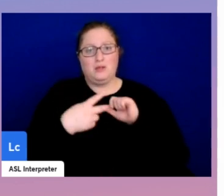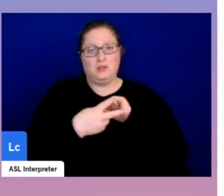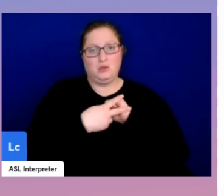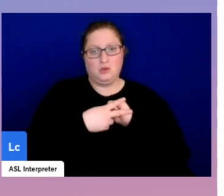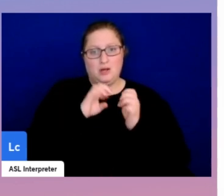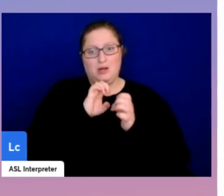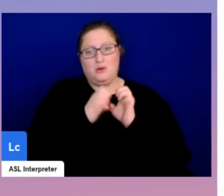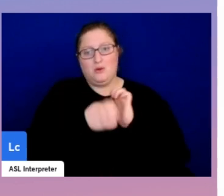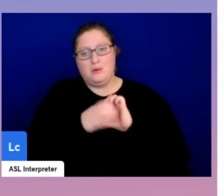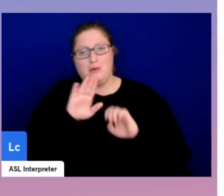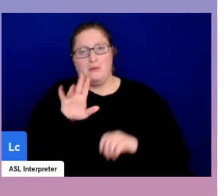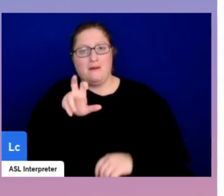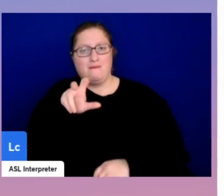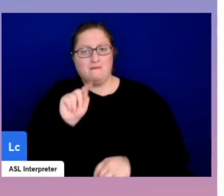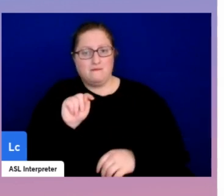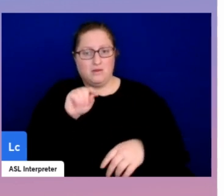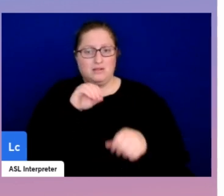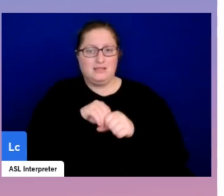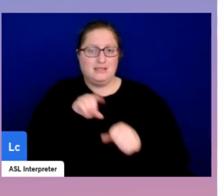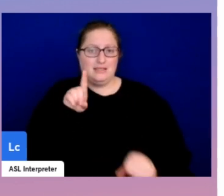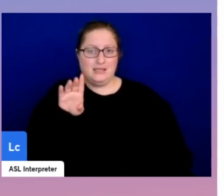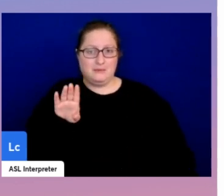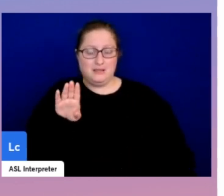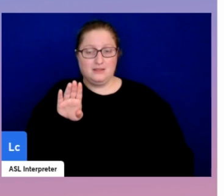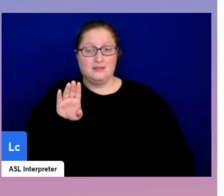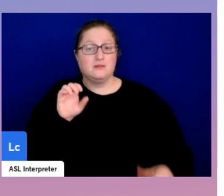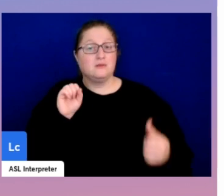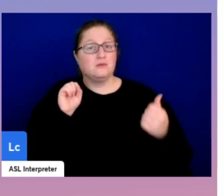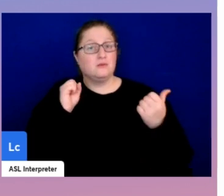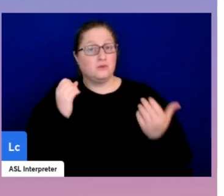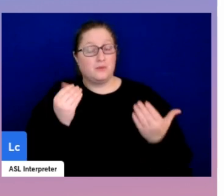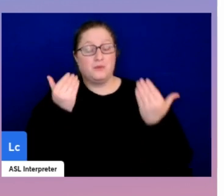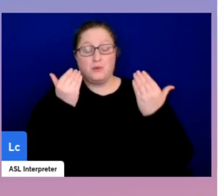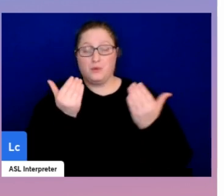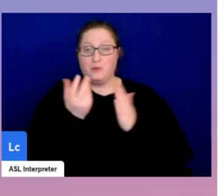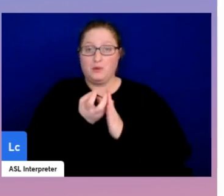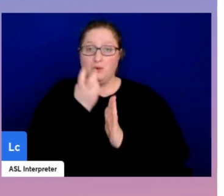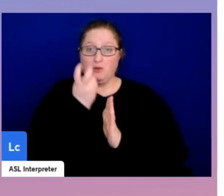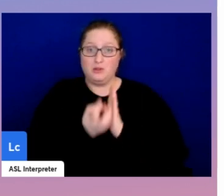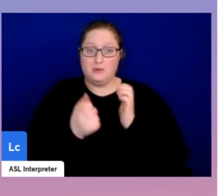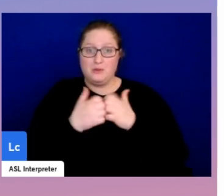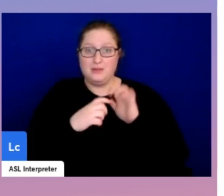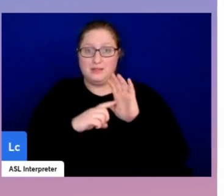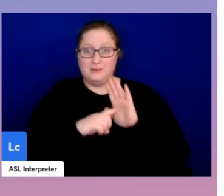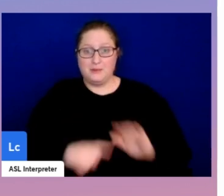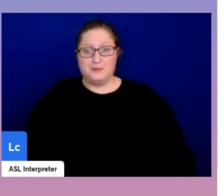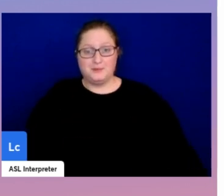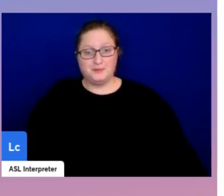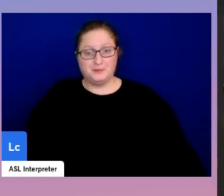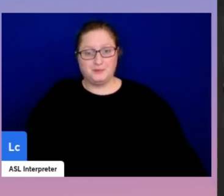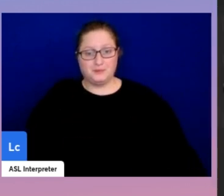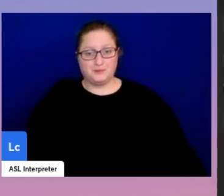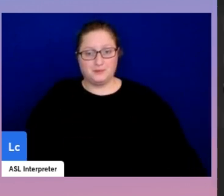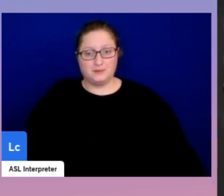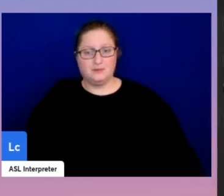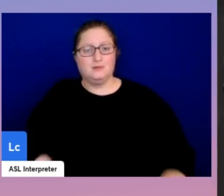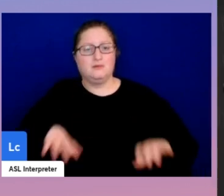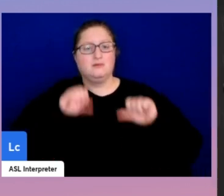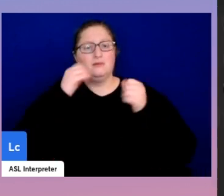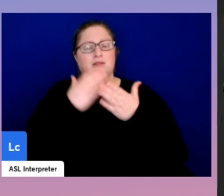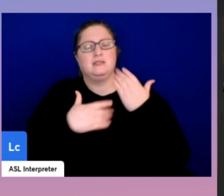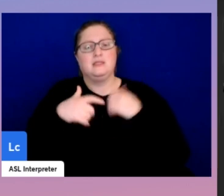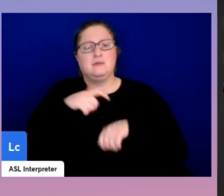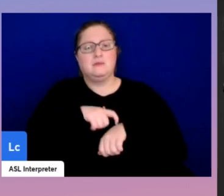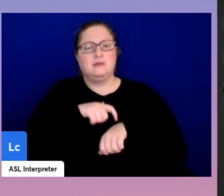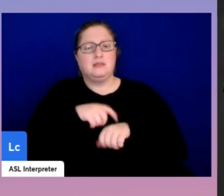by Vault into the database. So with that, let's jump over to the demo. So now let's spend some time looking at